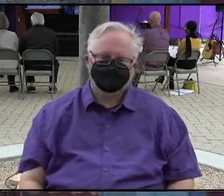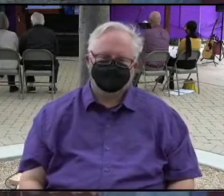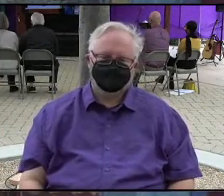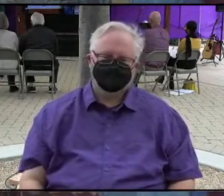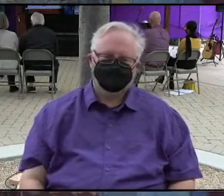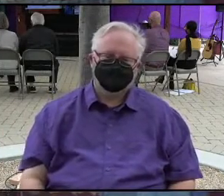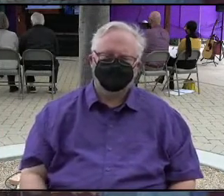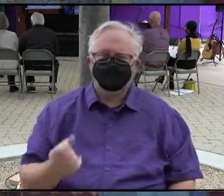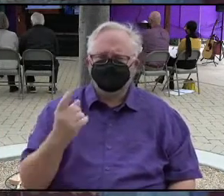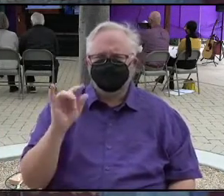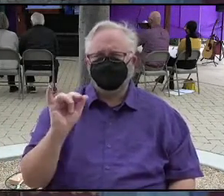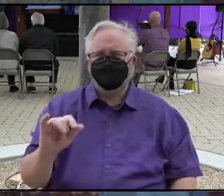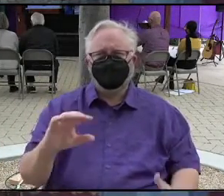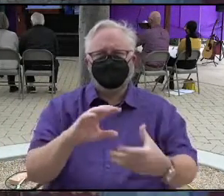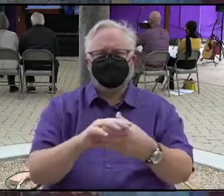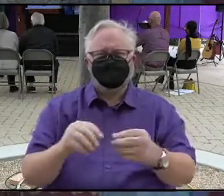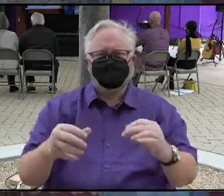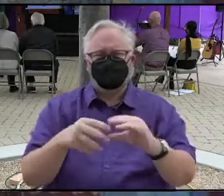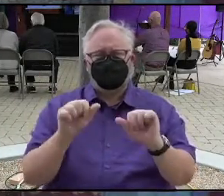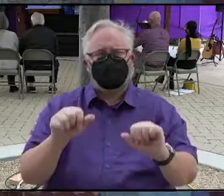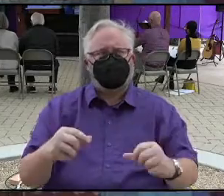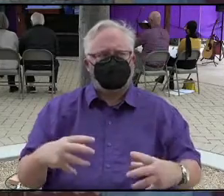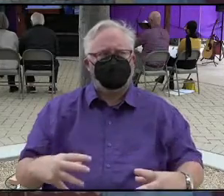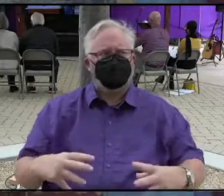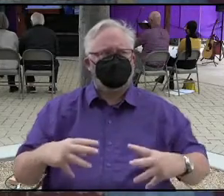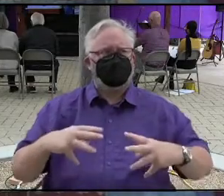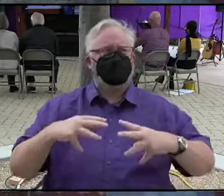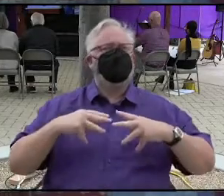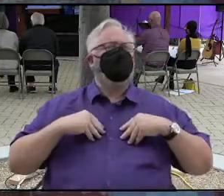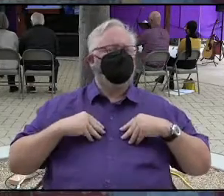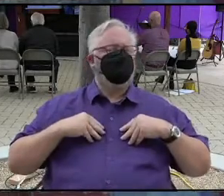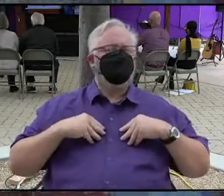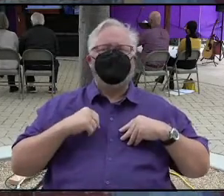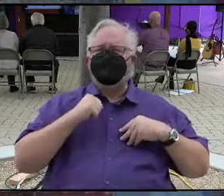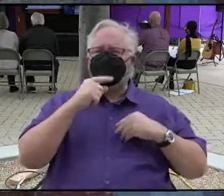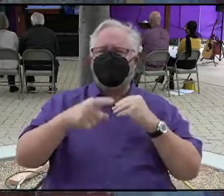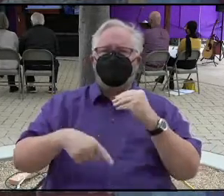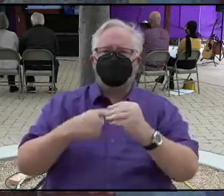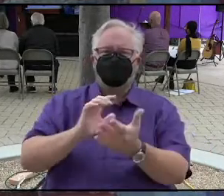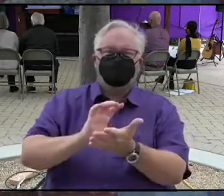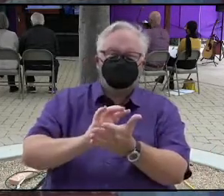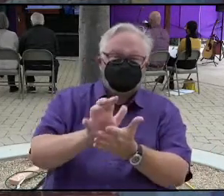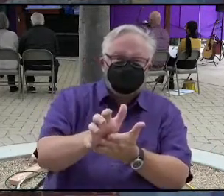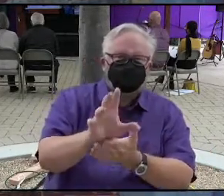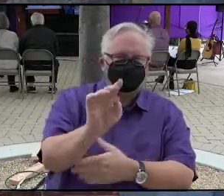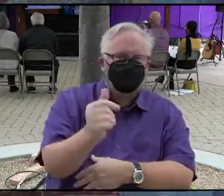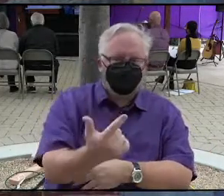Now that's a story I could own. Not about squashing dogs.